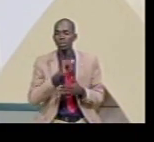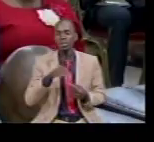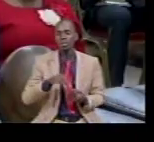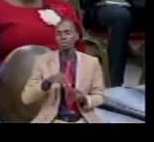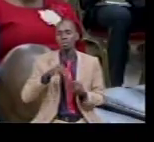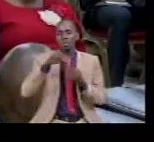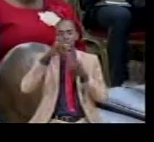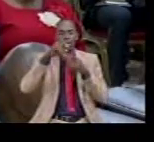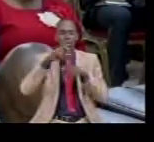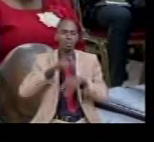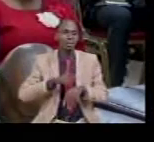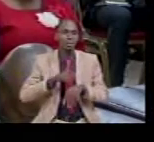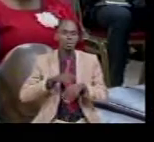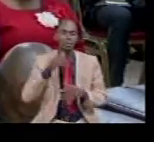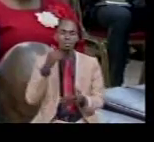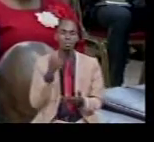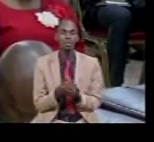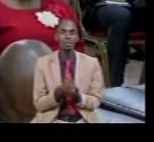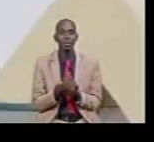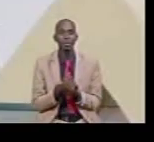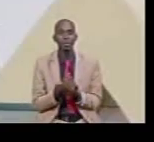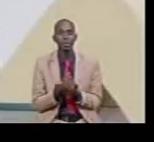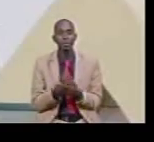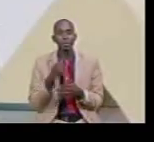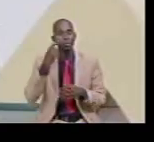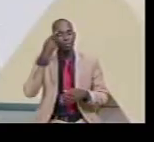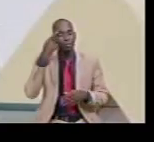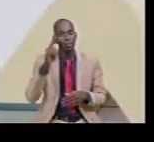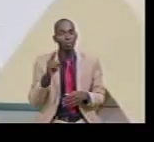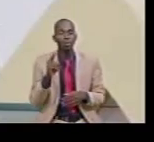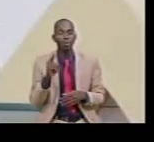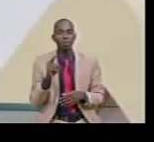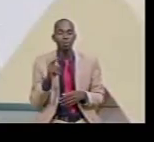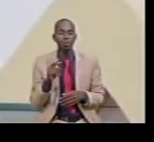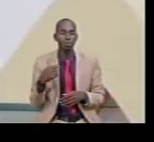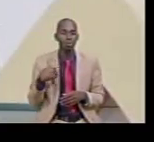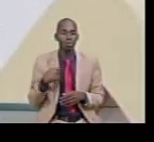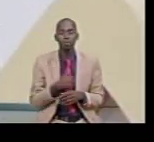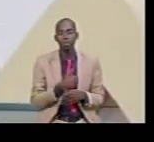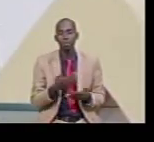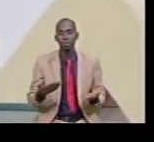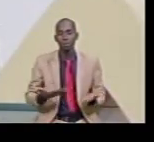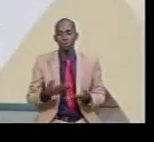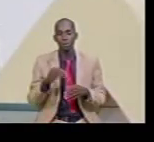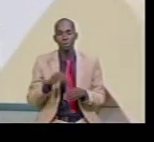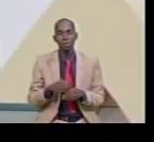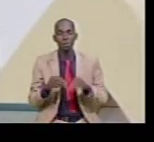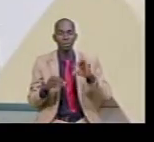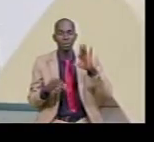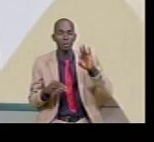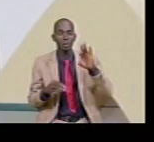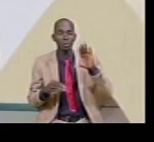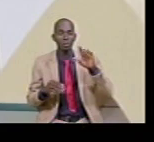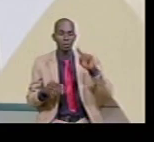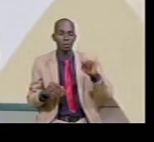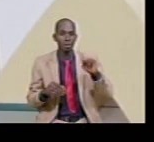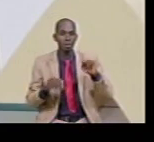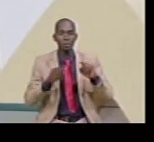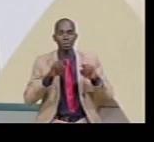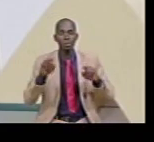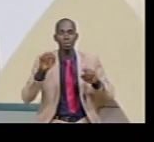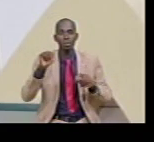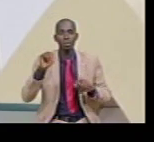Amen. For us in the FCT, this is the week of